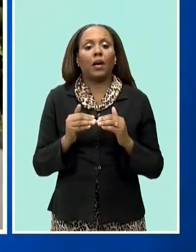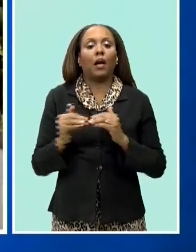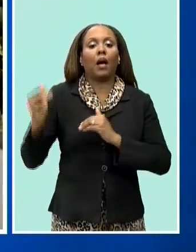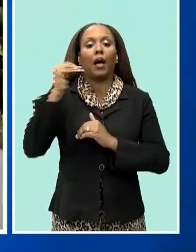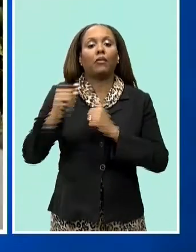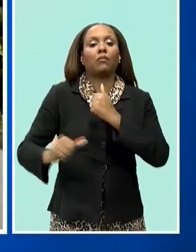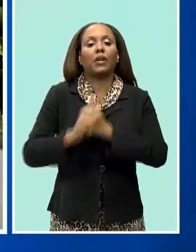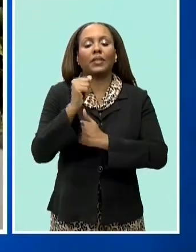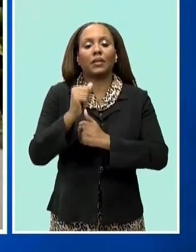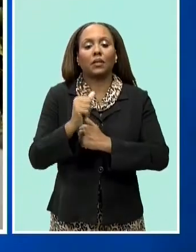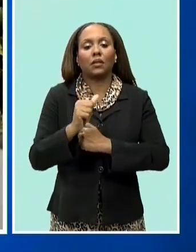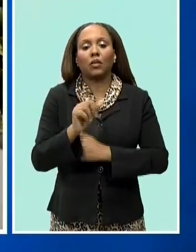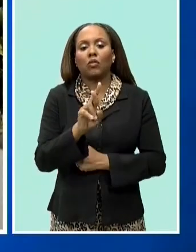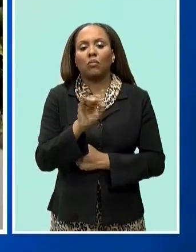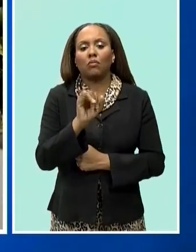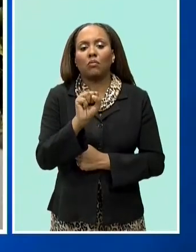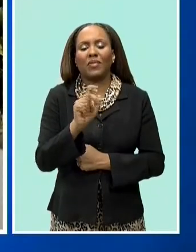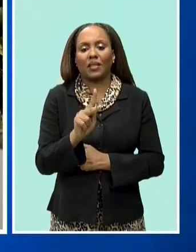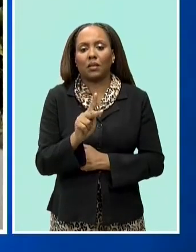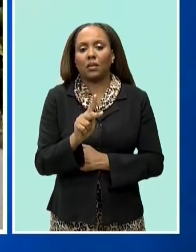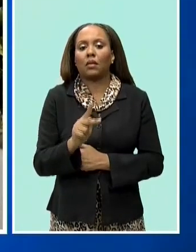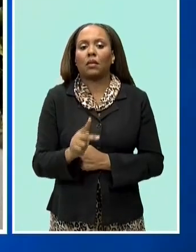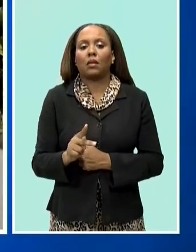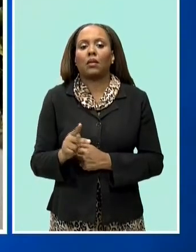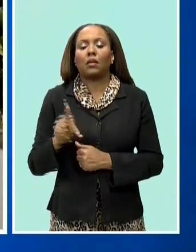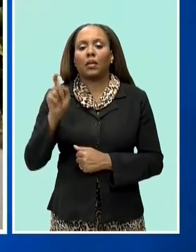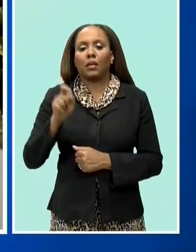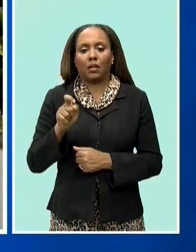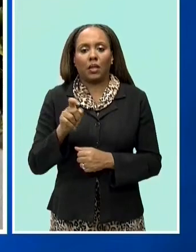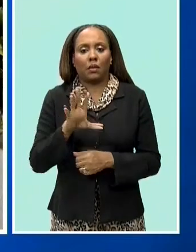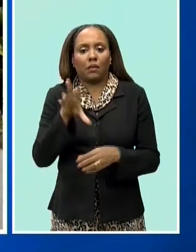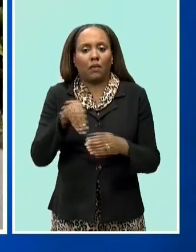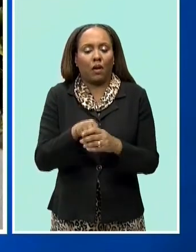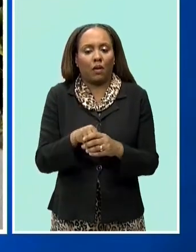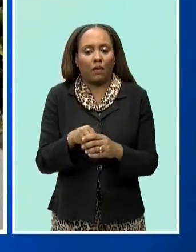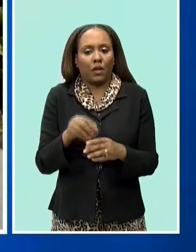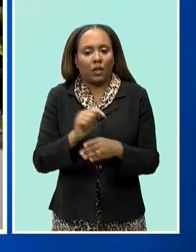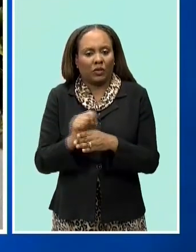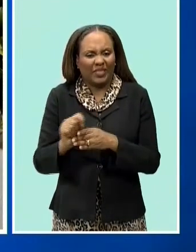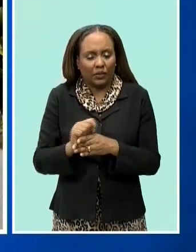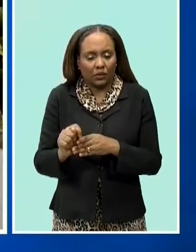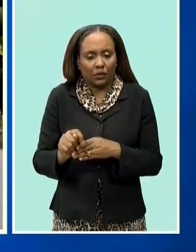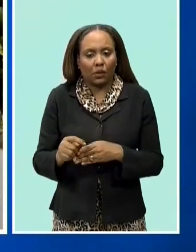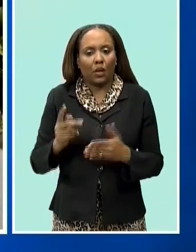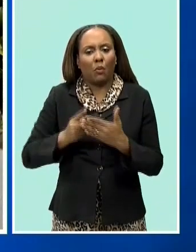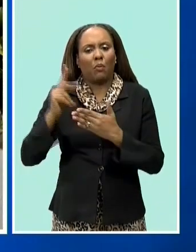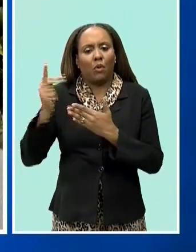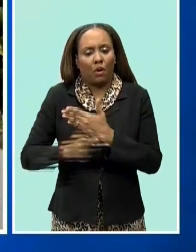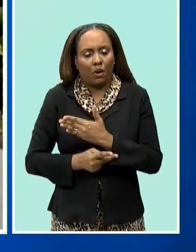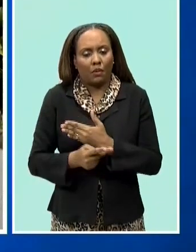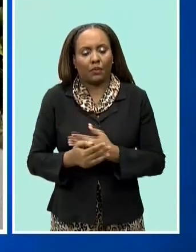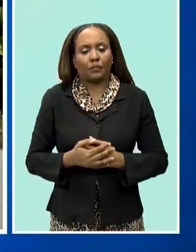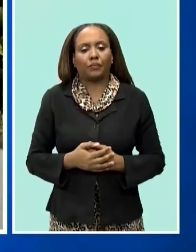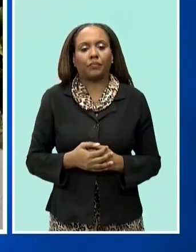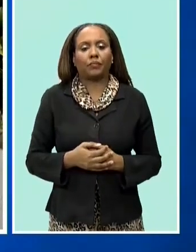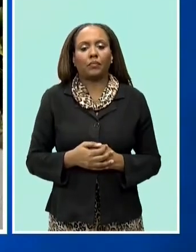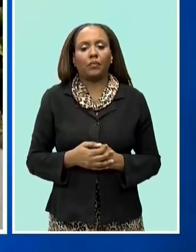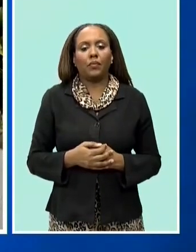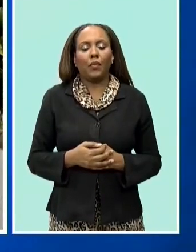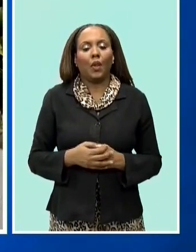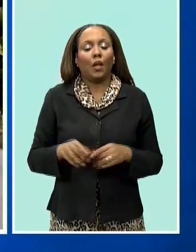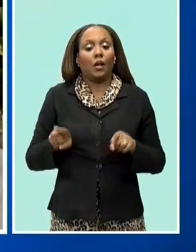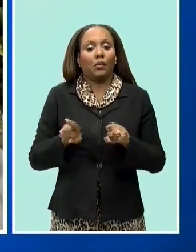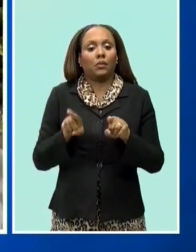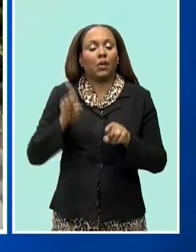reoffending is due to be released. Another aspect of the changes to the legislation. This information is only disclosed after a